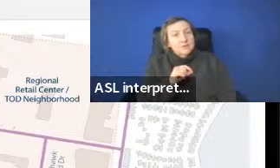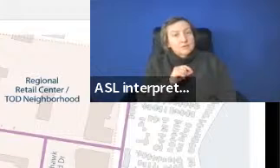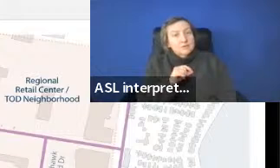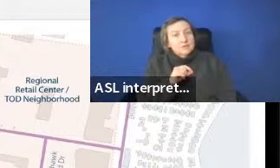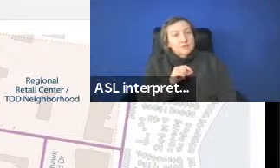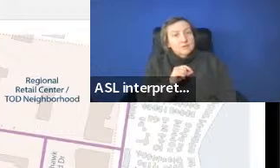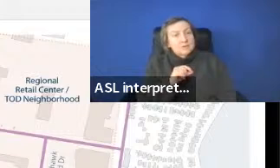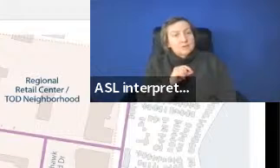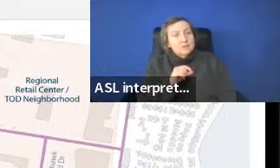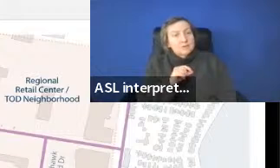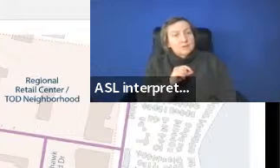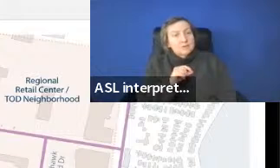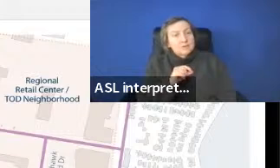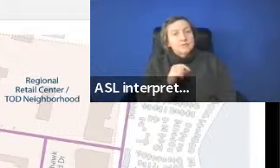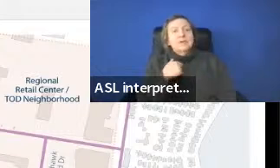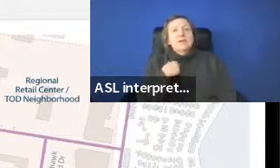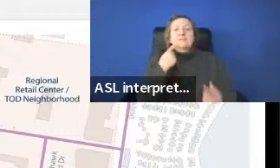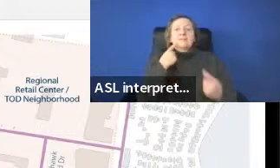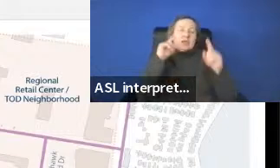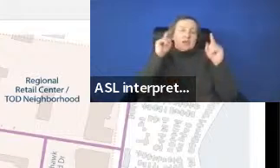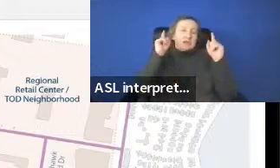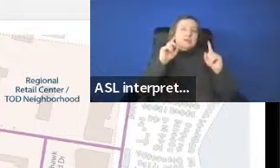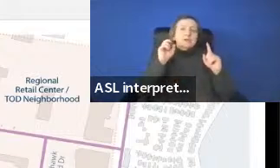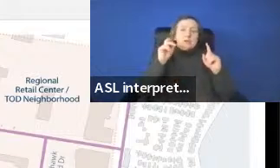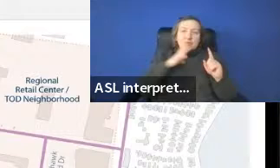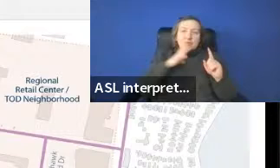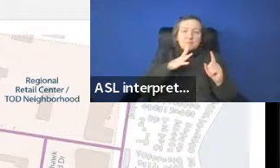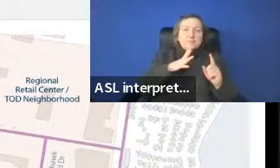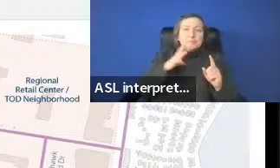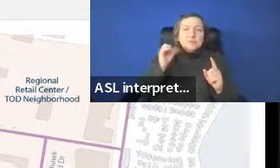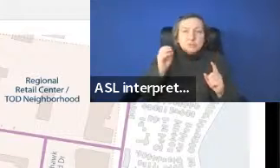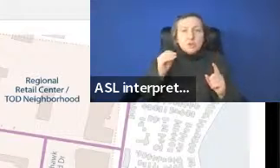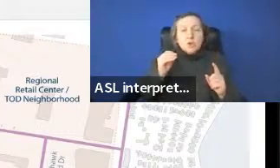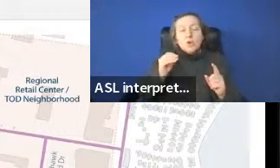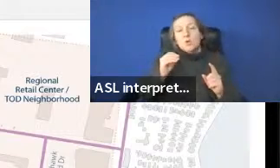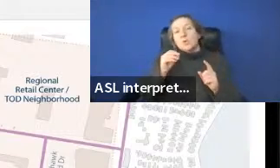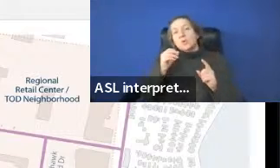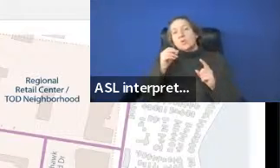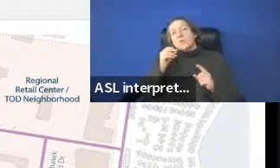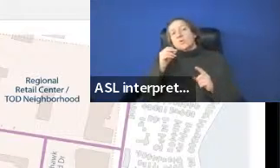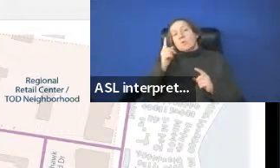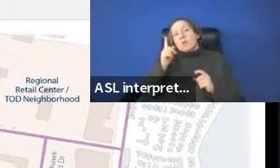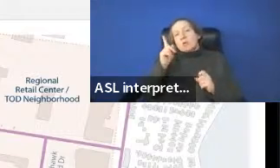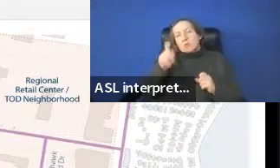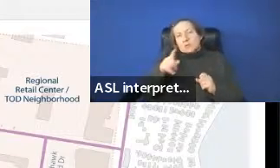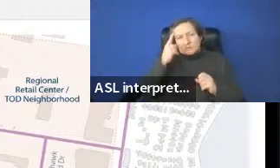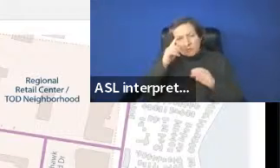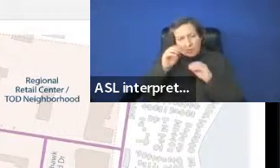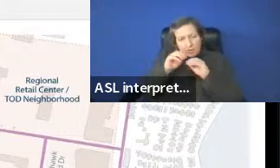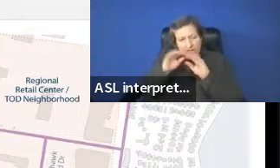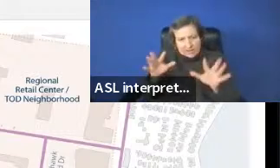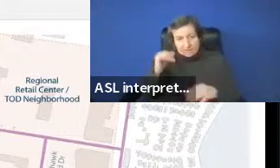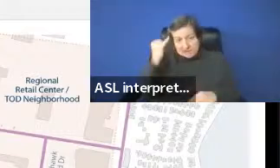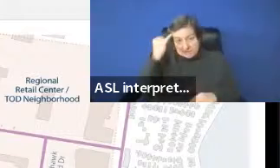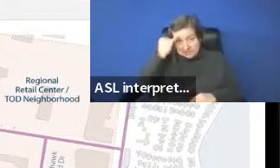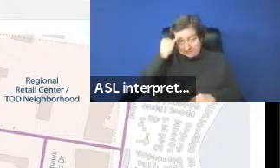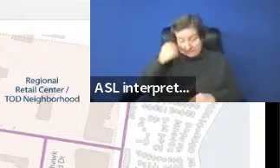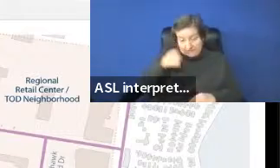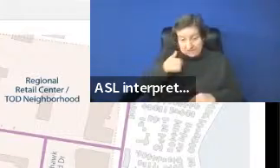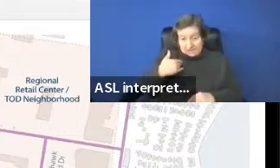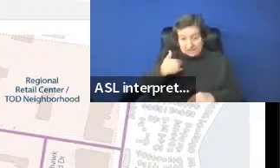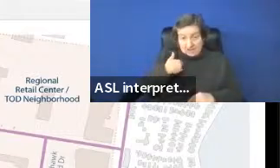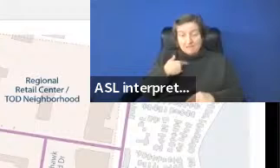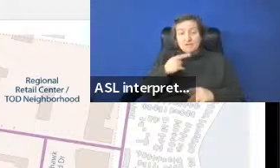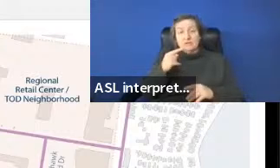If you, I've there got you it. go. All right. So just a question for clarification. If I've got a